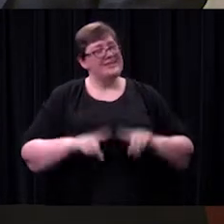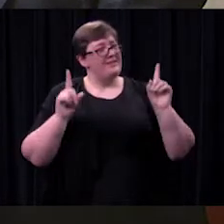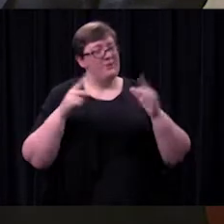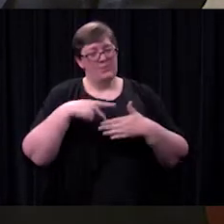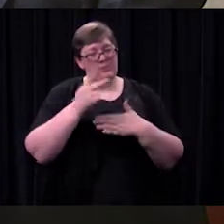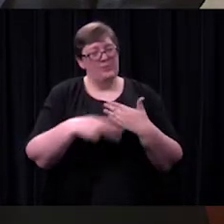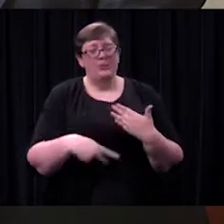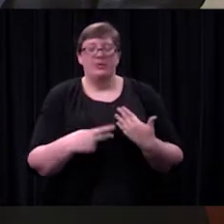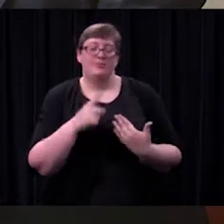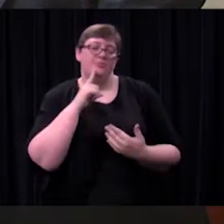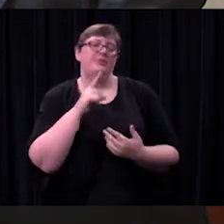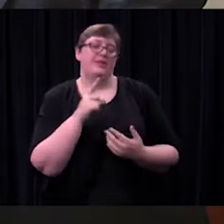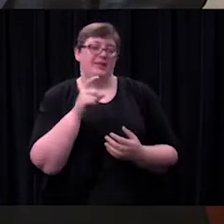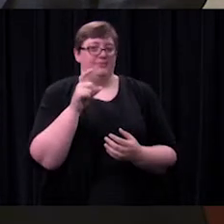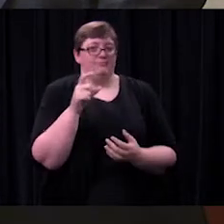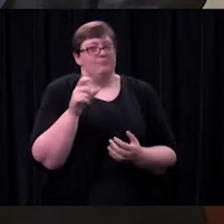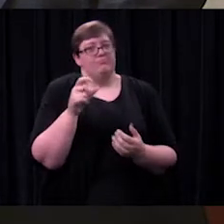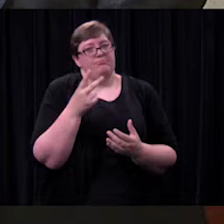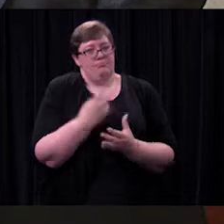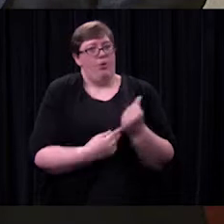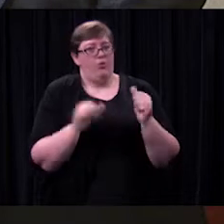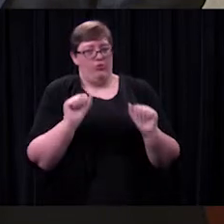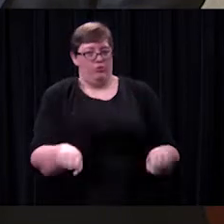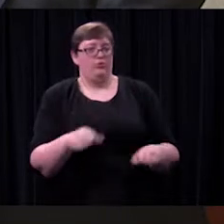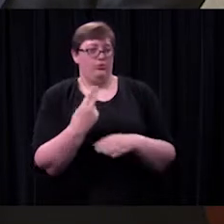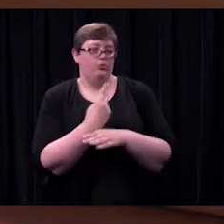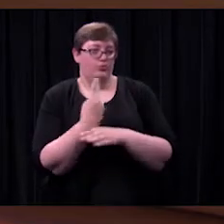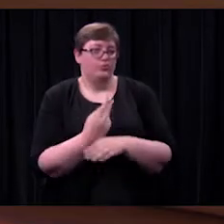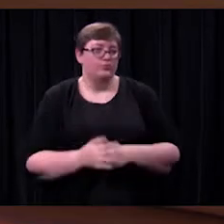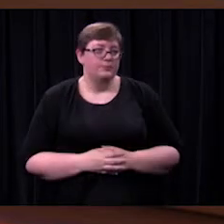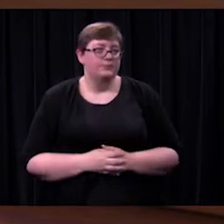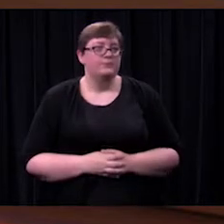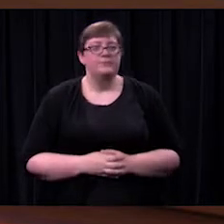a place for both of them. Okay. Thank you. Of course.